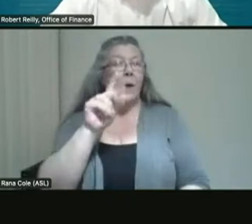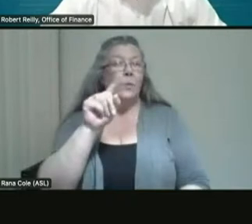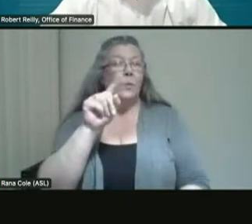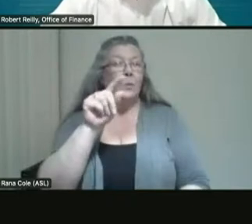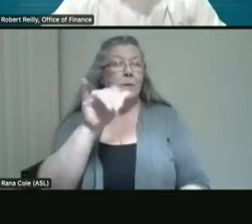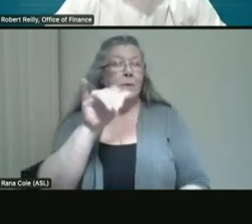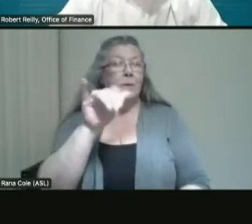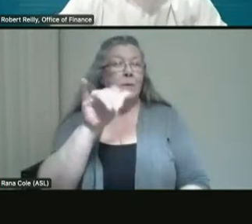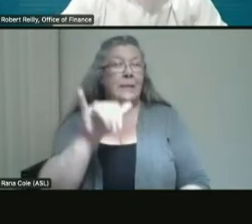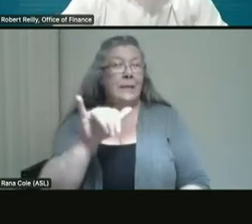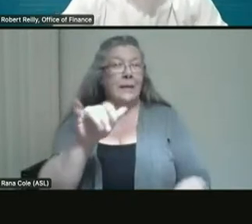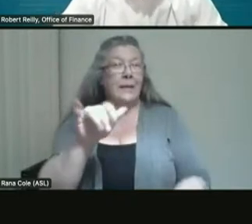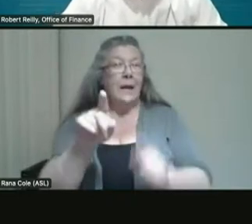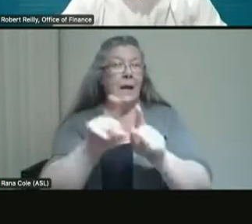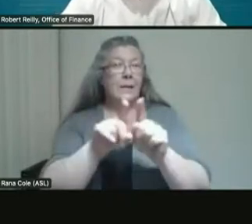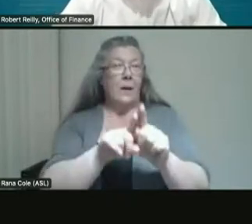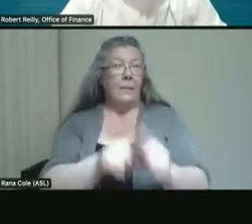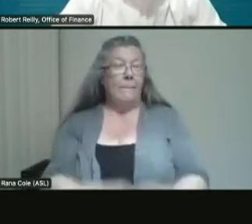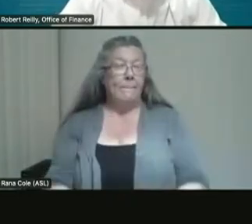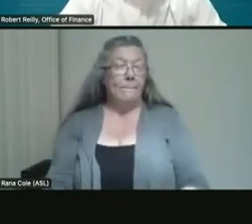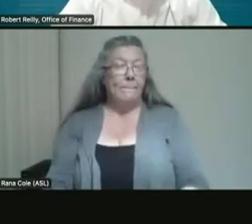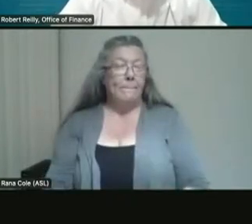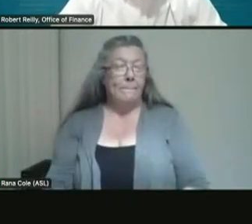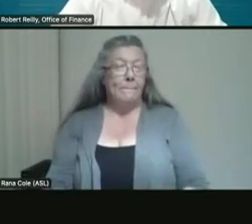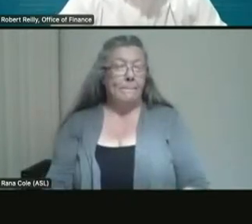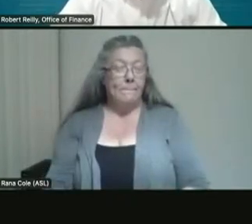Okay, keep it going, Ms. Bowe. What's next?